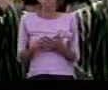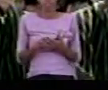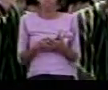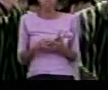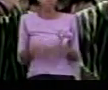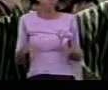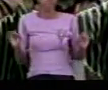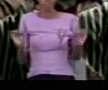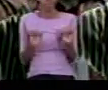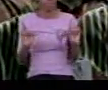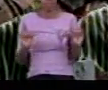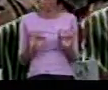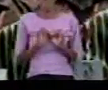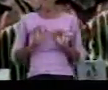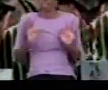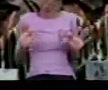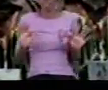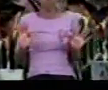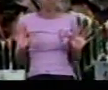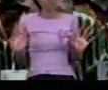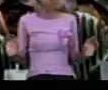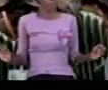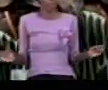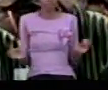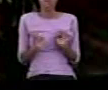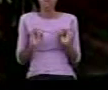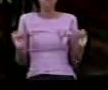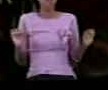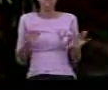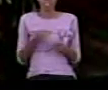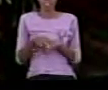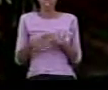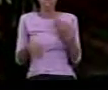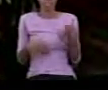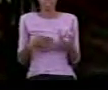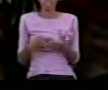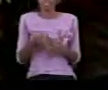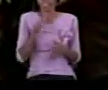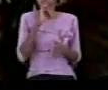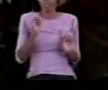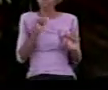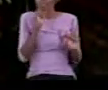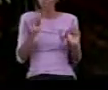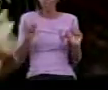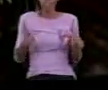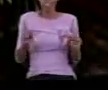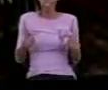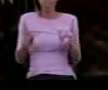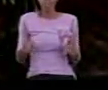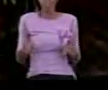No one believe. For our God is the God of all possibilities.